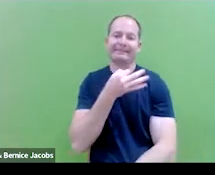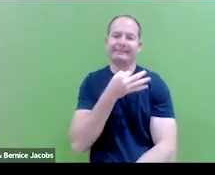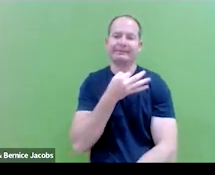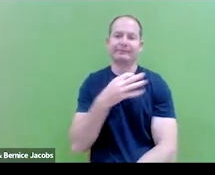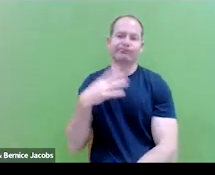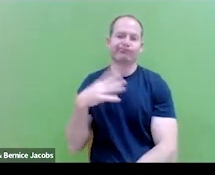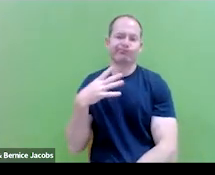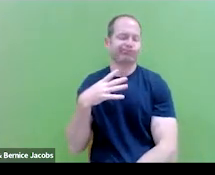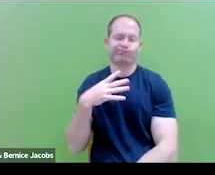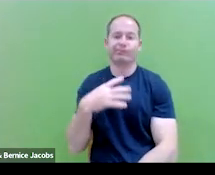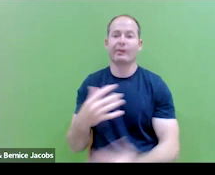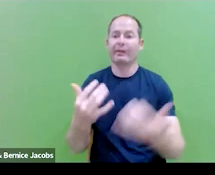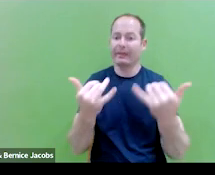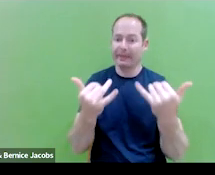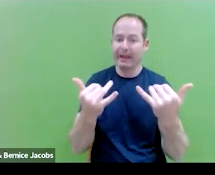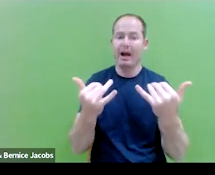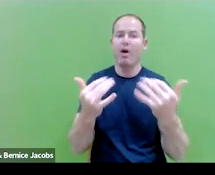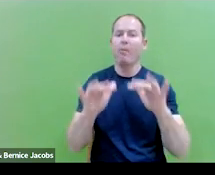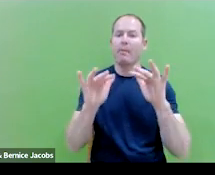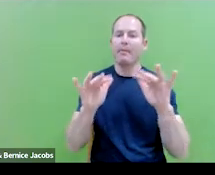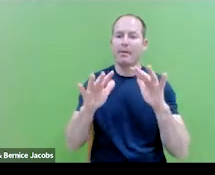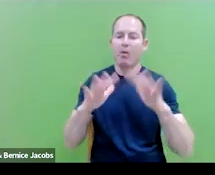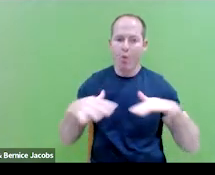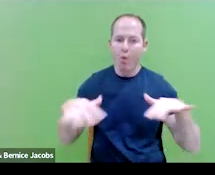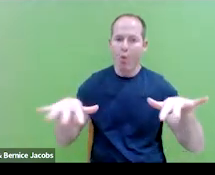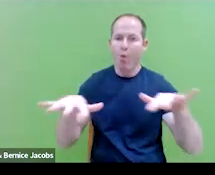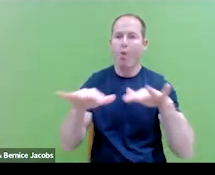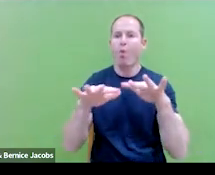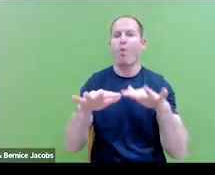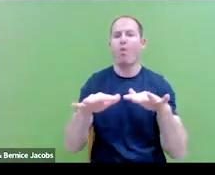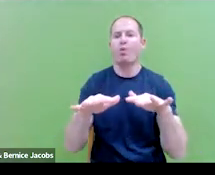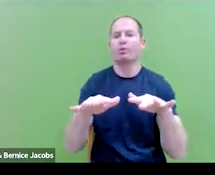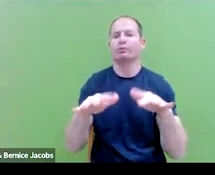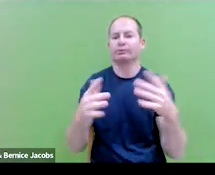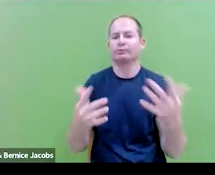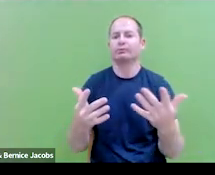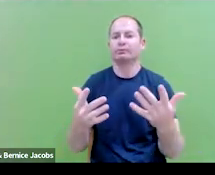yet being integrated into spaces where the dominant language is not their home language.